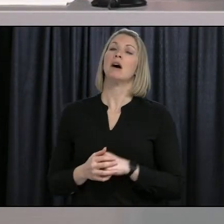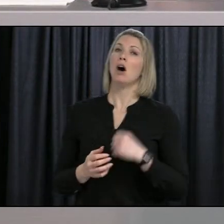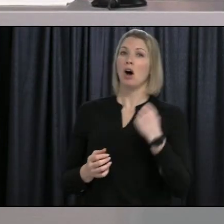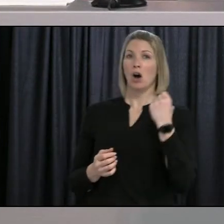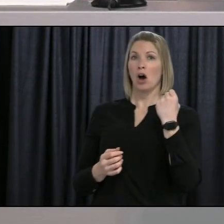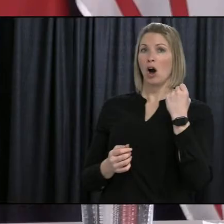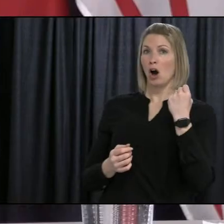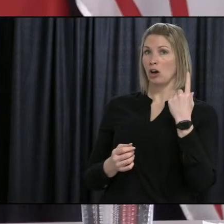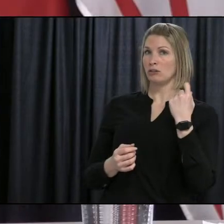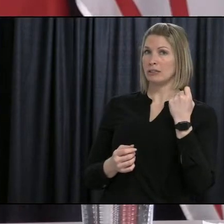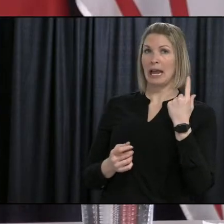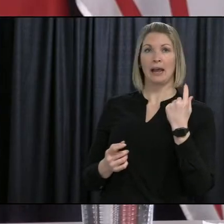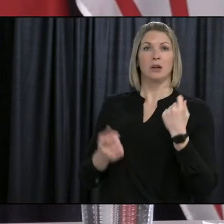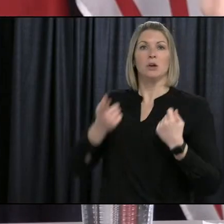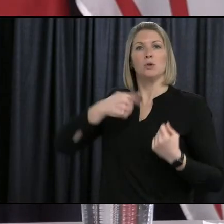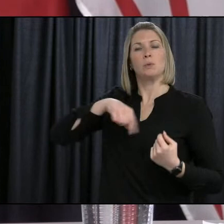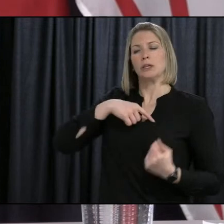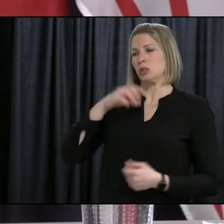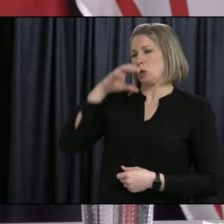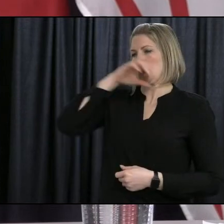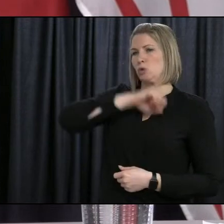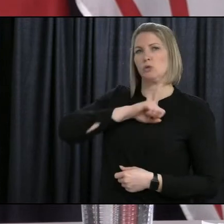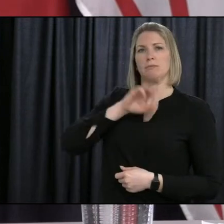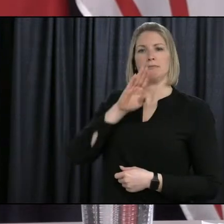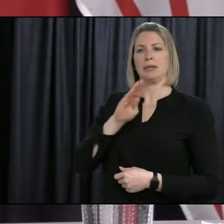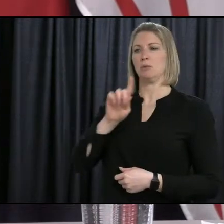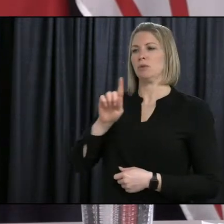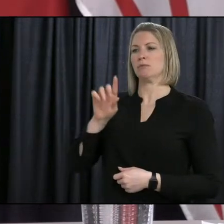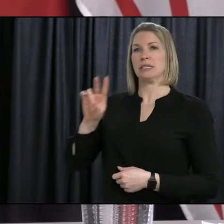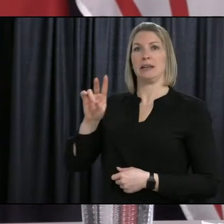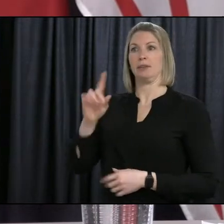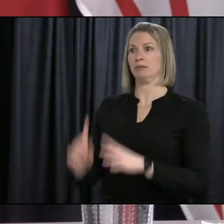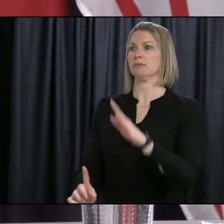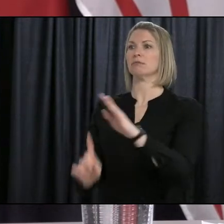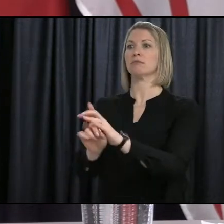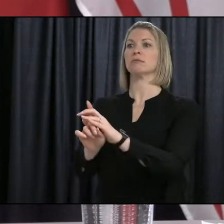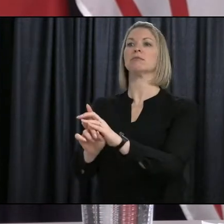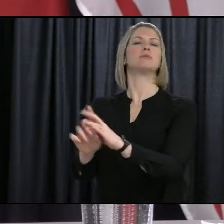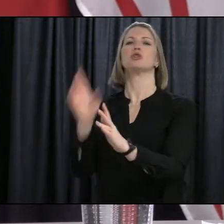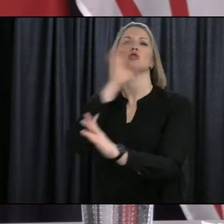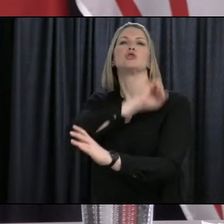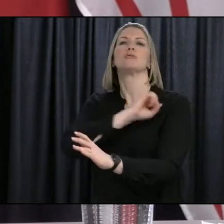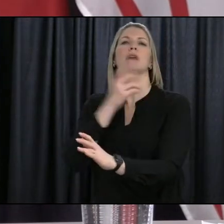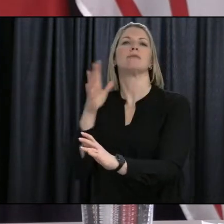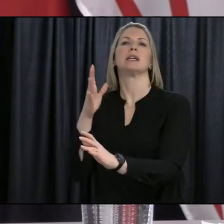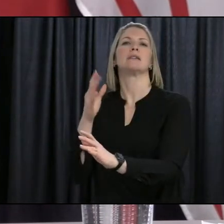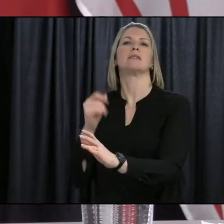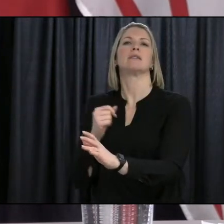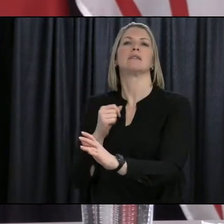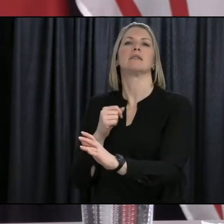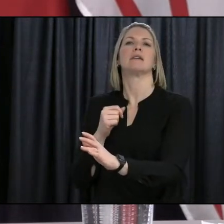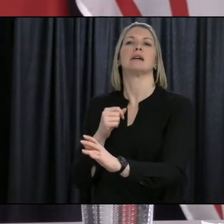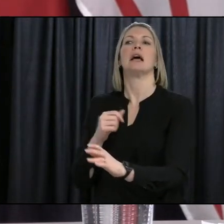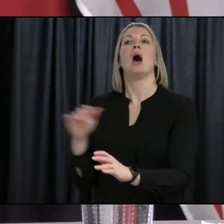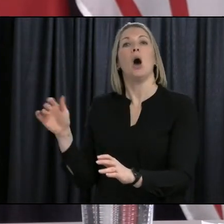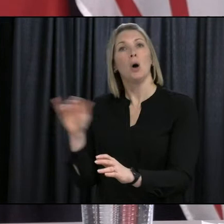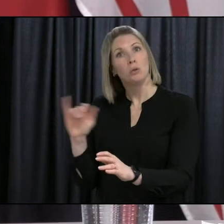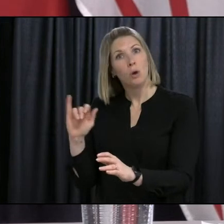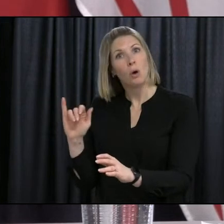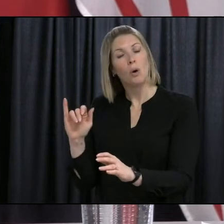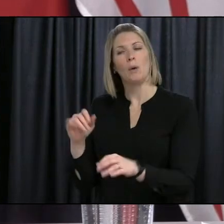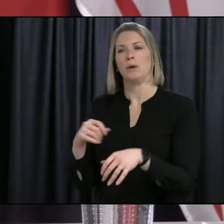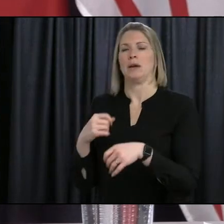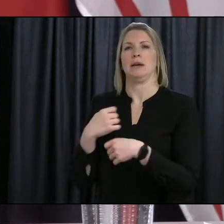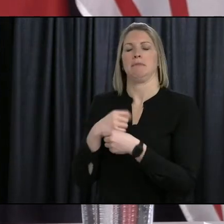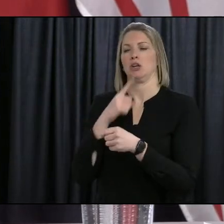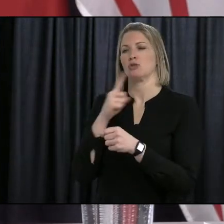it as such. And then if you take that presumption, then the most logical next step is to make sure that we're getting the most number of tests done. And